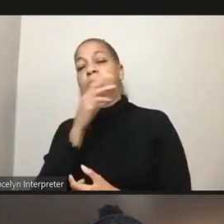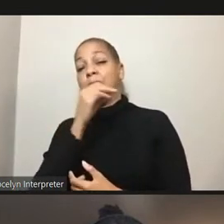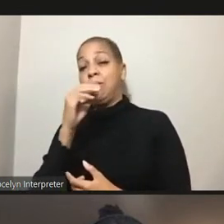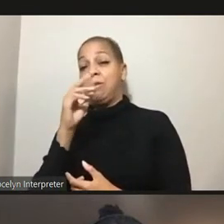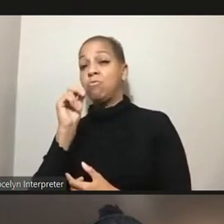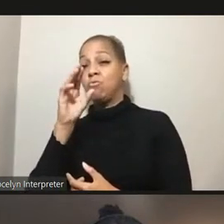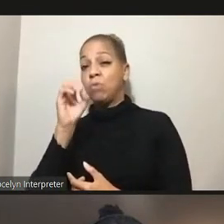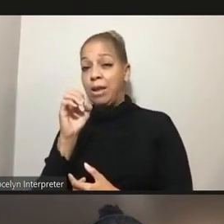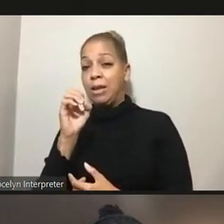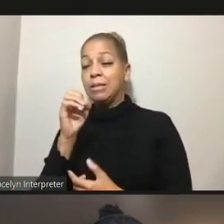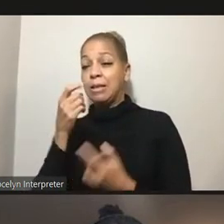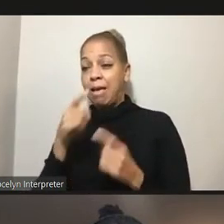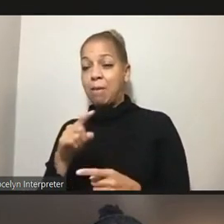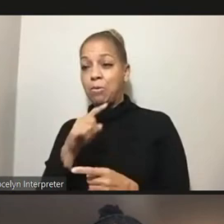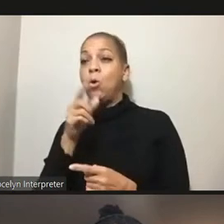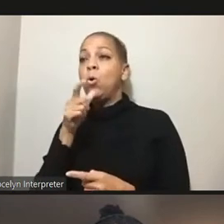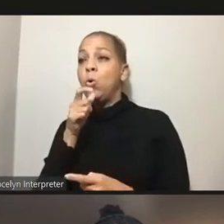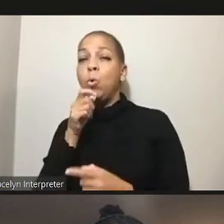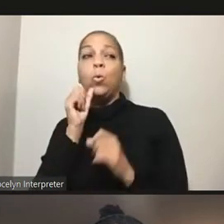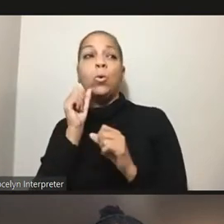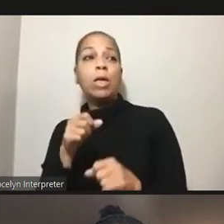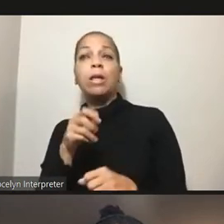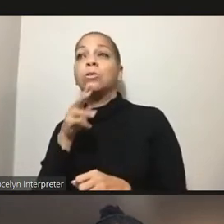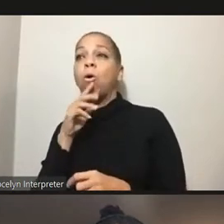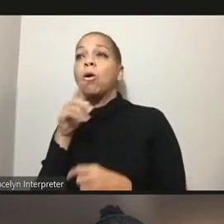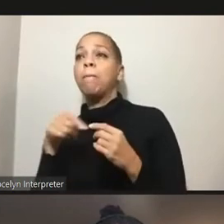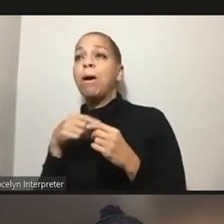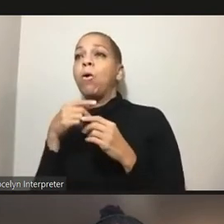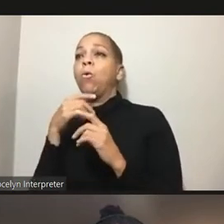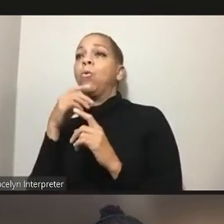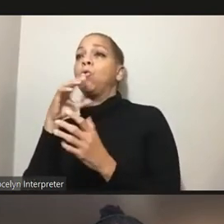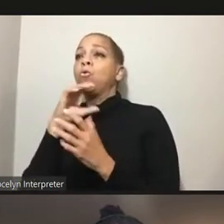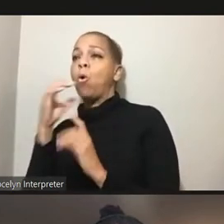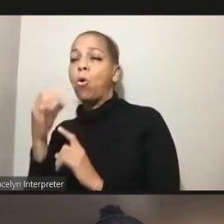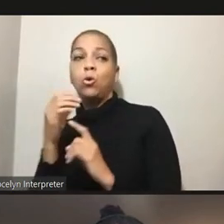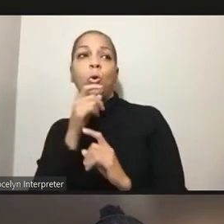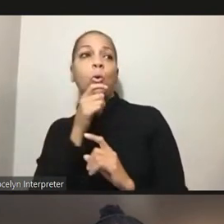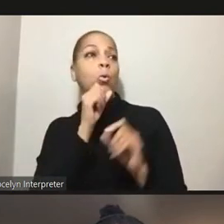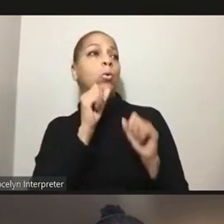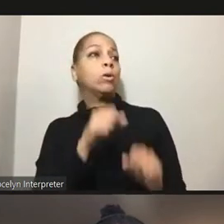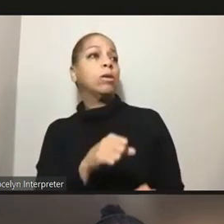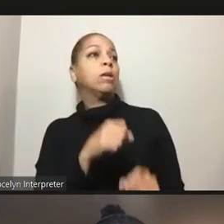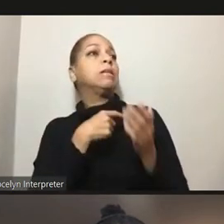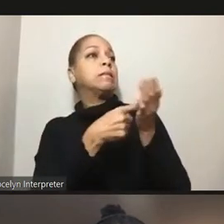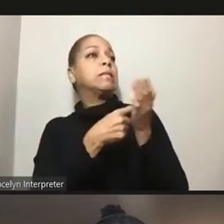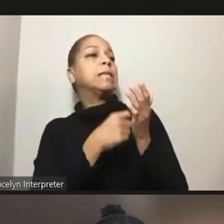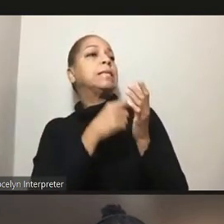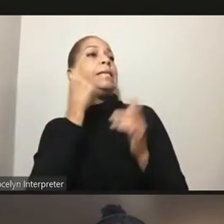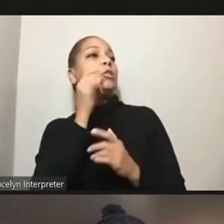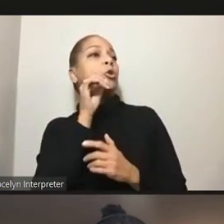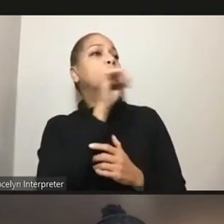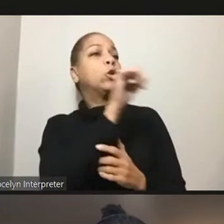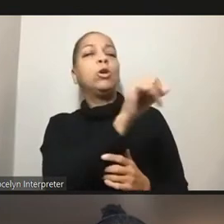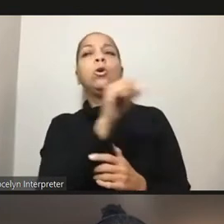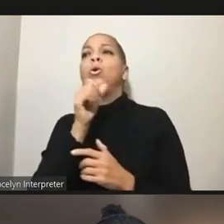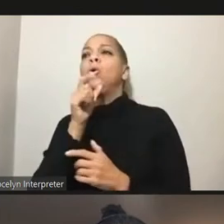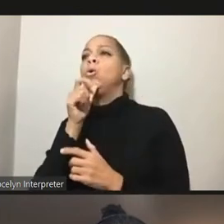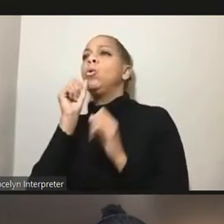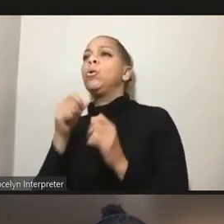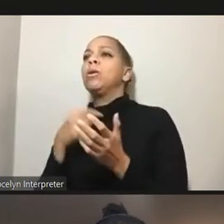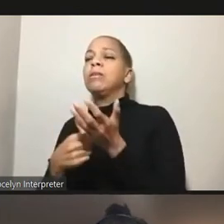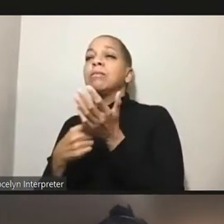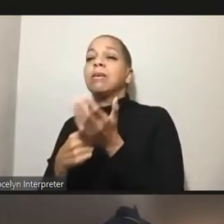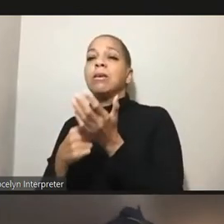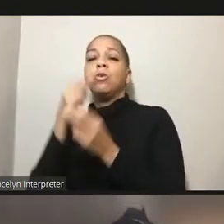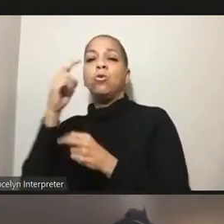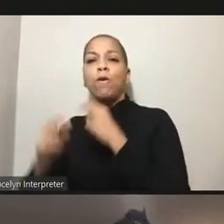what. Who gets to talk about culture? Who gets to talk about eternity? Who gets to talk about universals? Who gets to